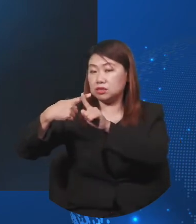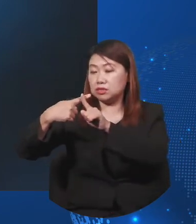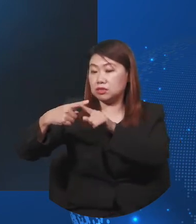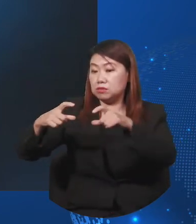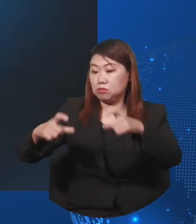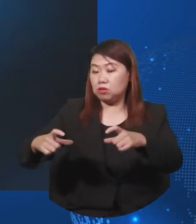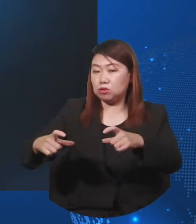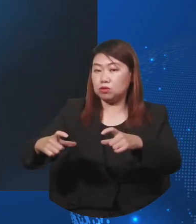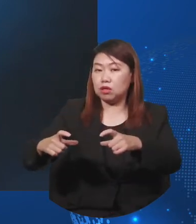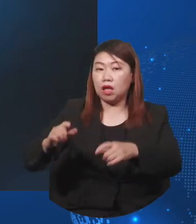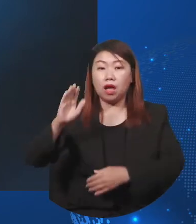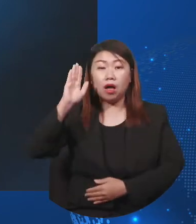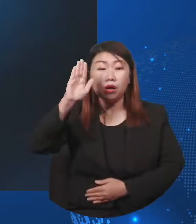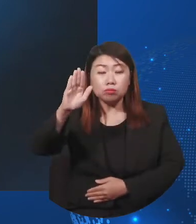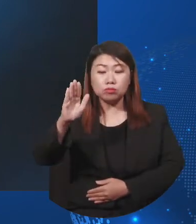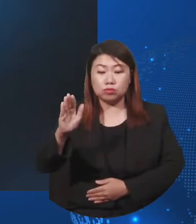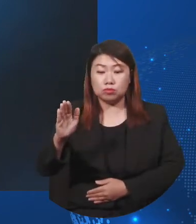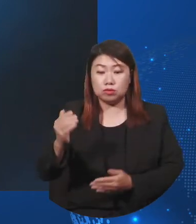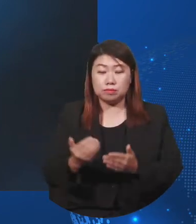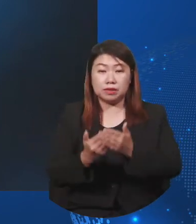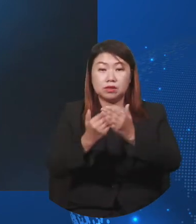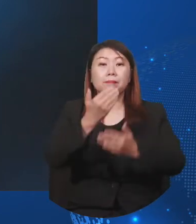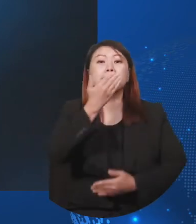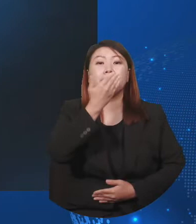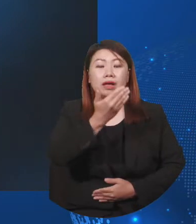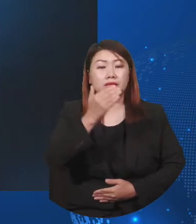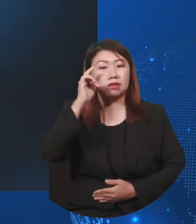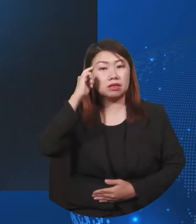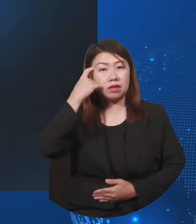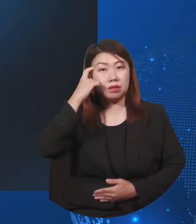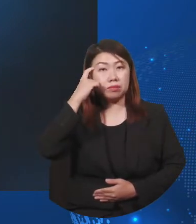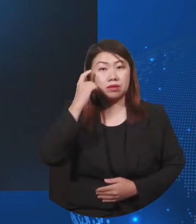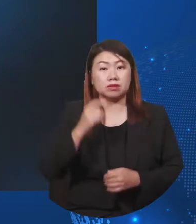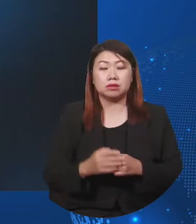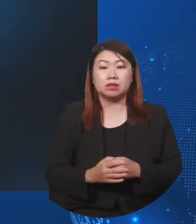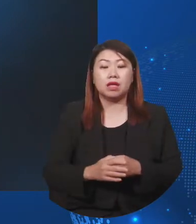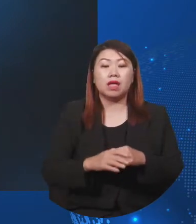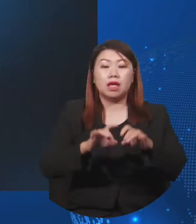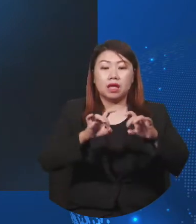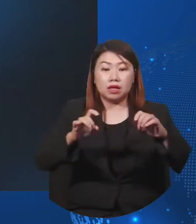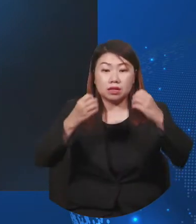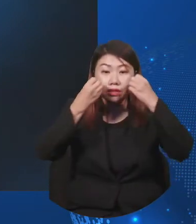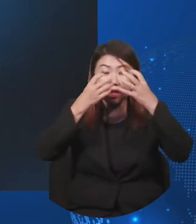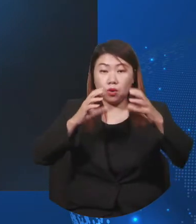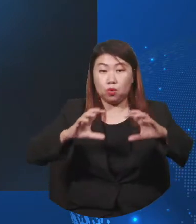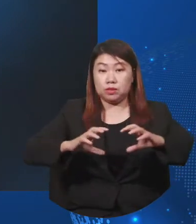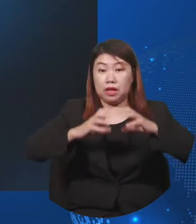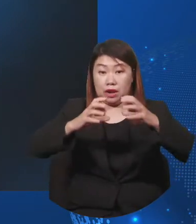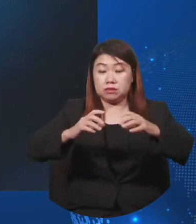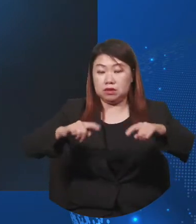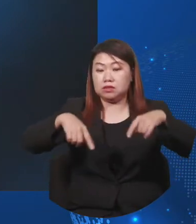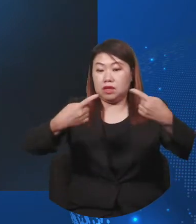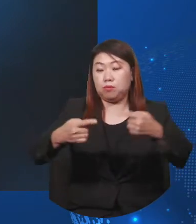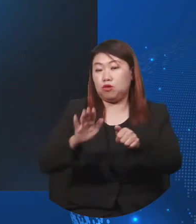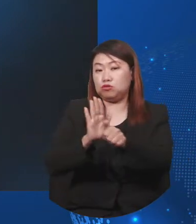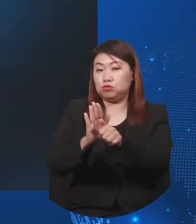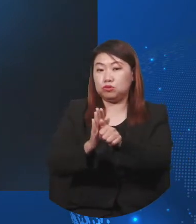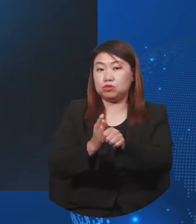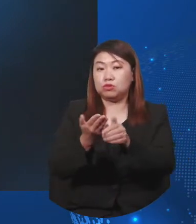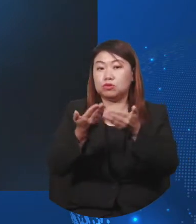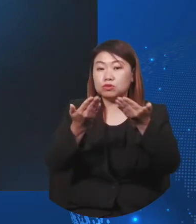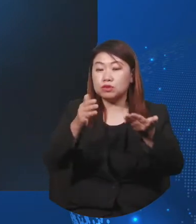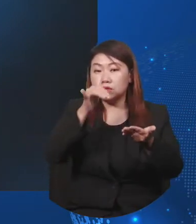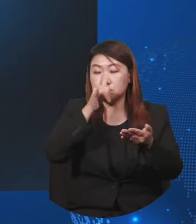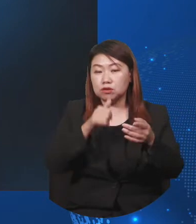for broadening and strengthening participation of emerging markets. G20 presidency, we also heard you